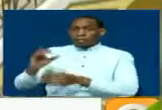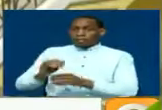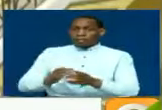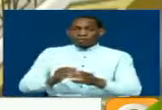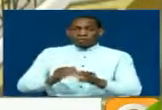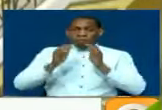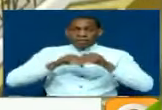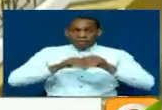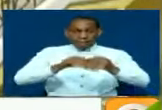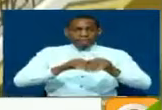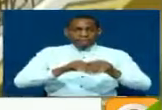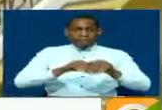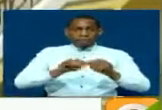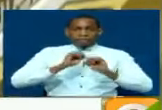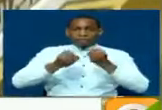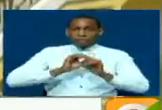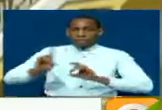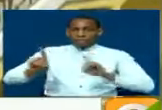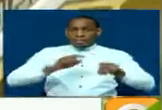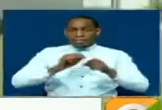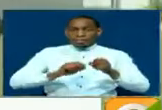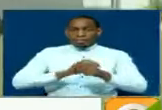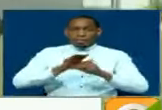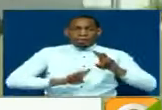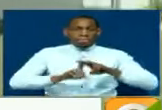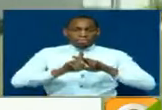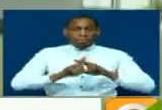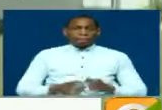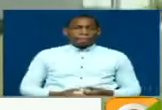keen on social distancing as a result of the COVID-19 pandemic.